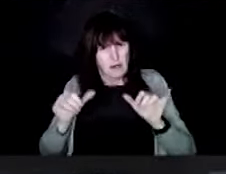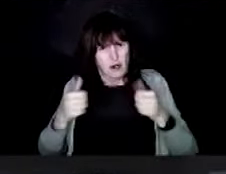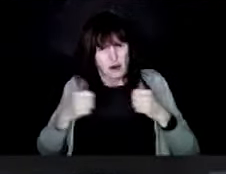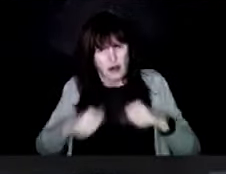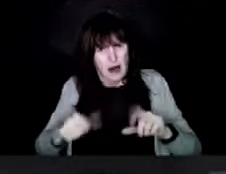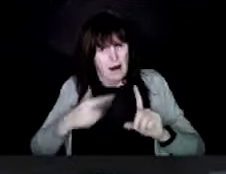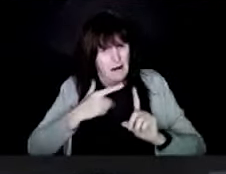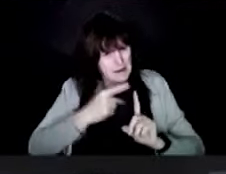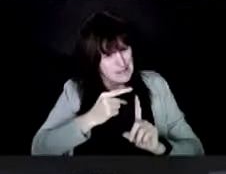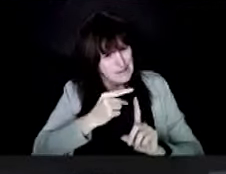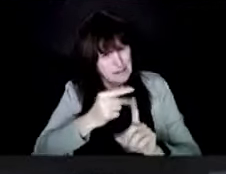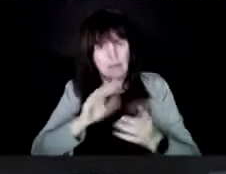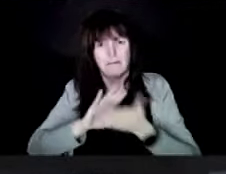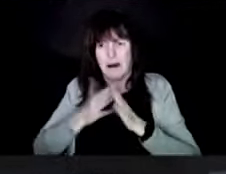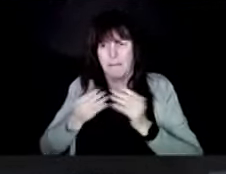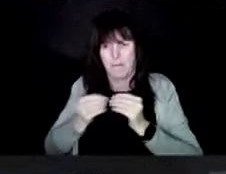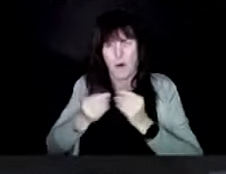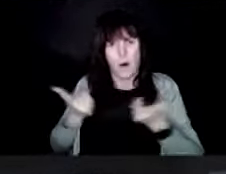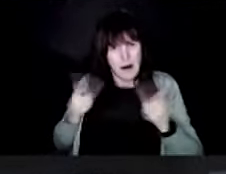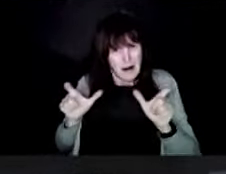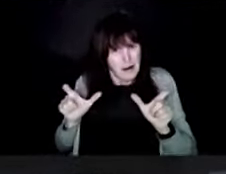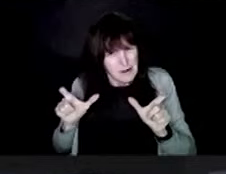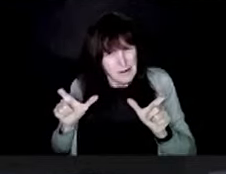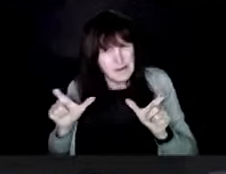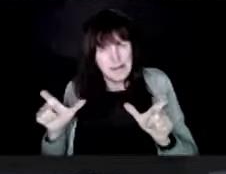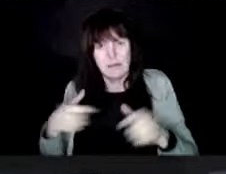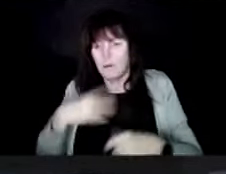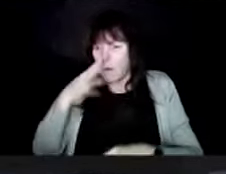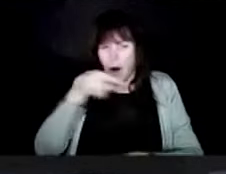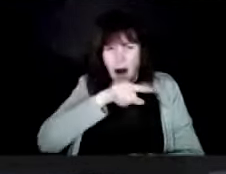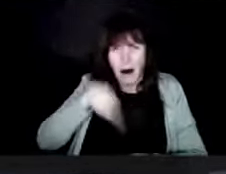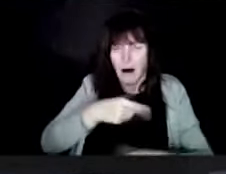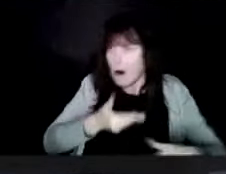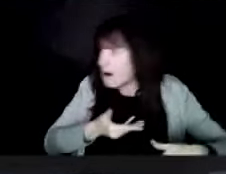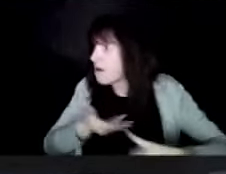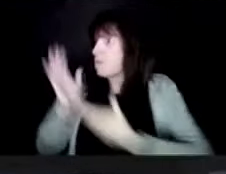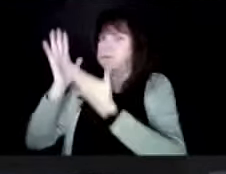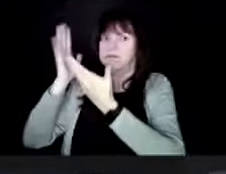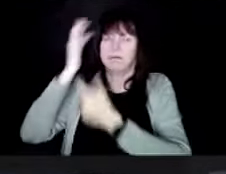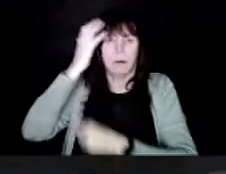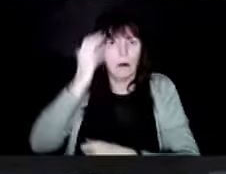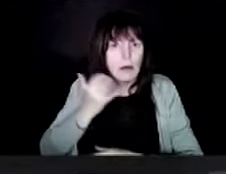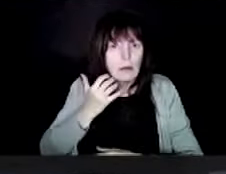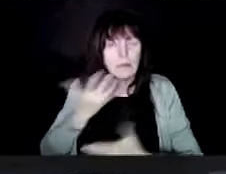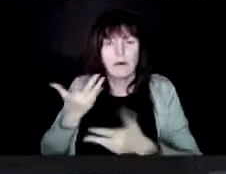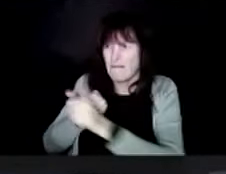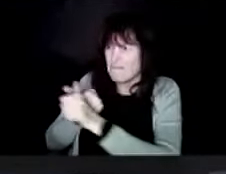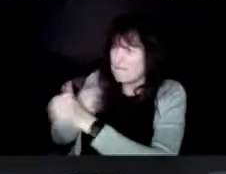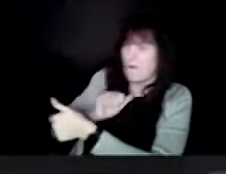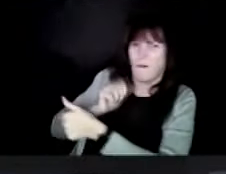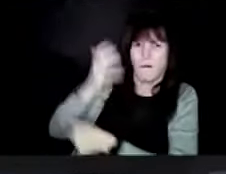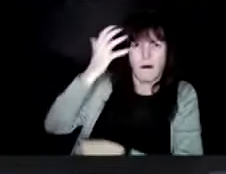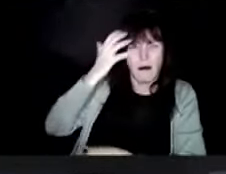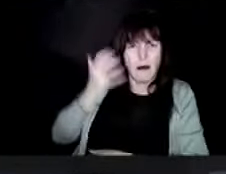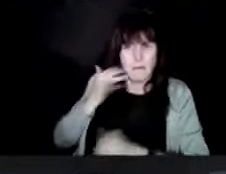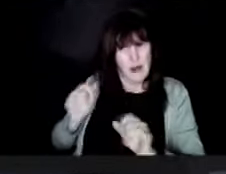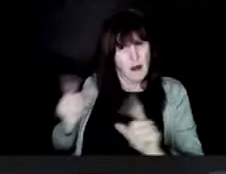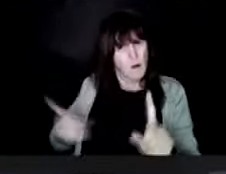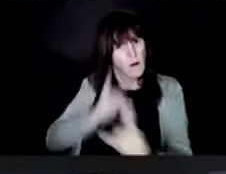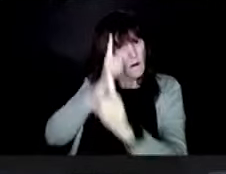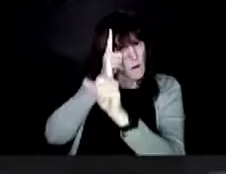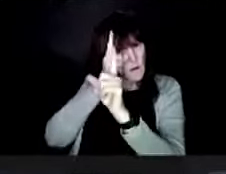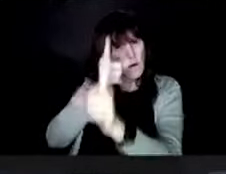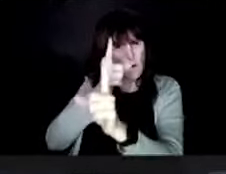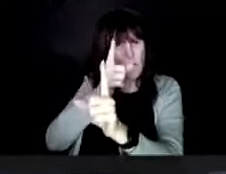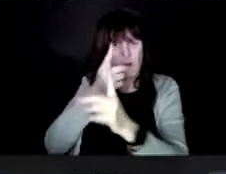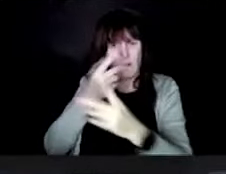to be admitted to hospital. So together, that's an important metric that we're monitoring that will help us not have a rebound in admissions